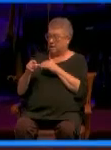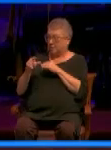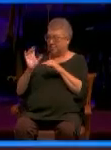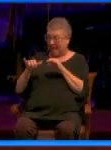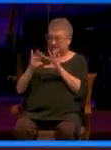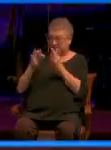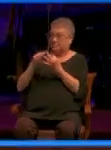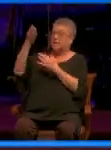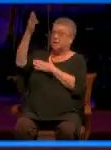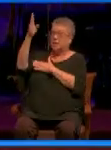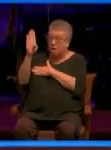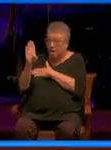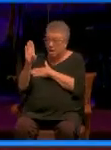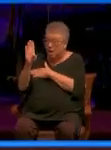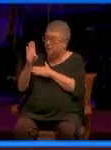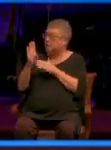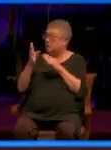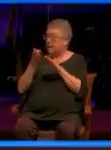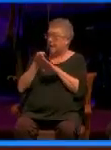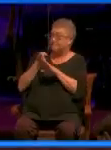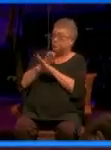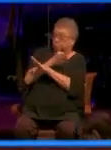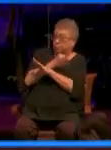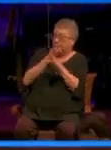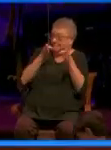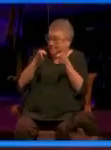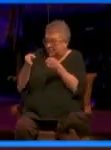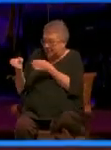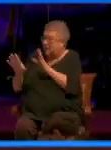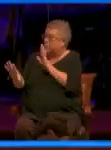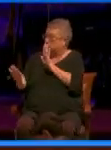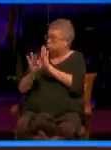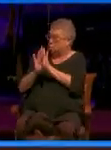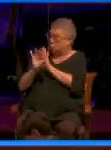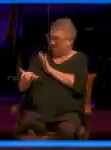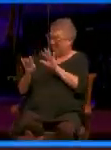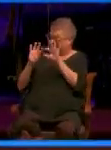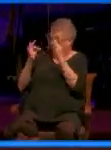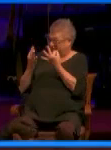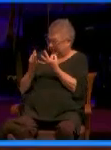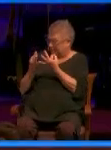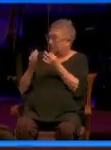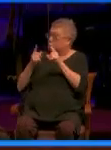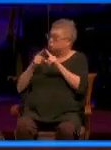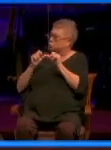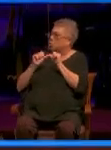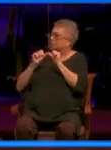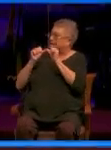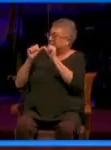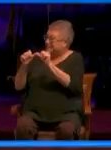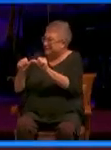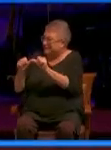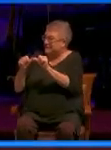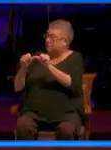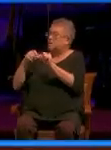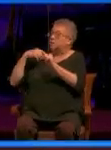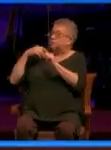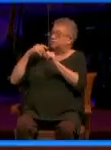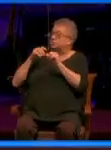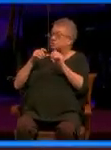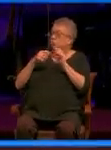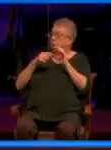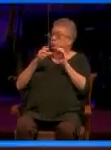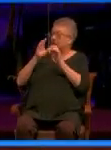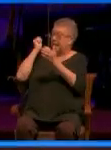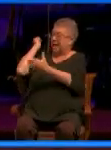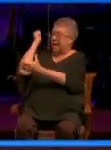that God has preordained or chosen to carry the lineage of the blessing of Abraham,